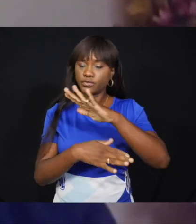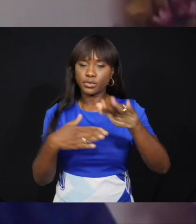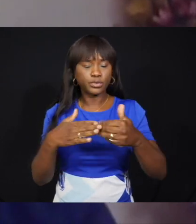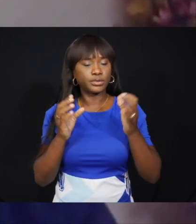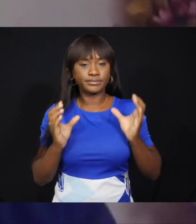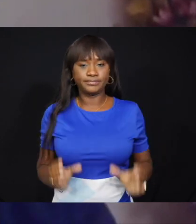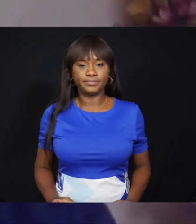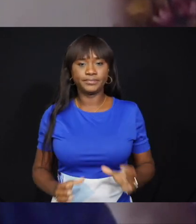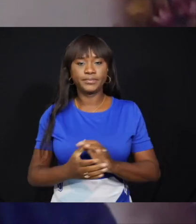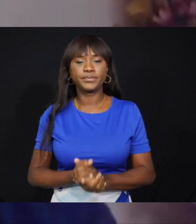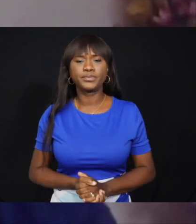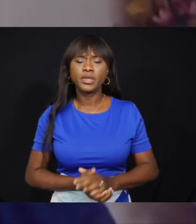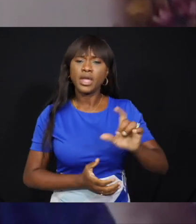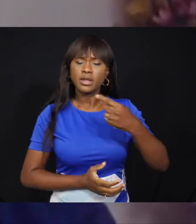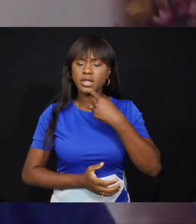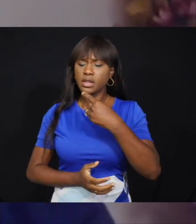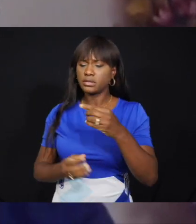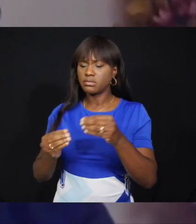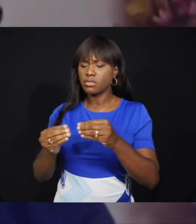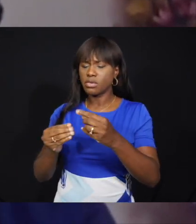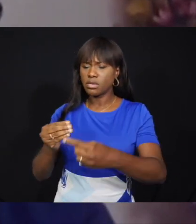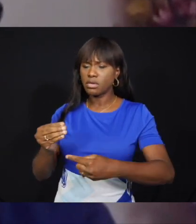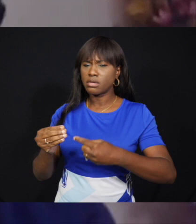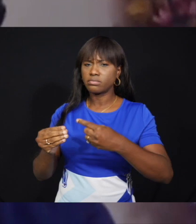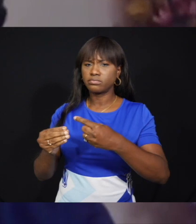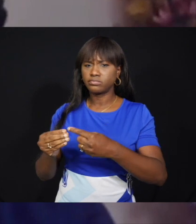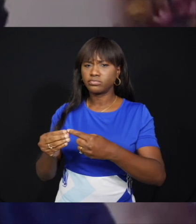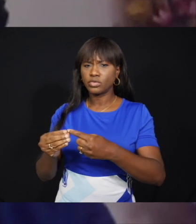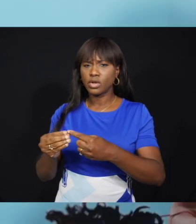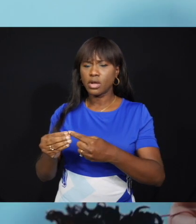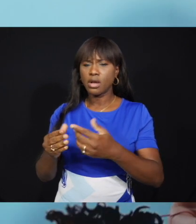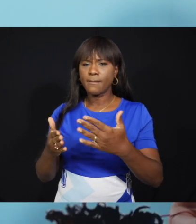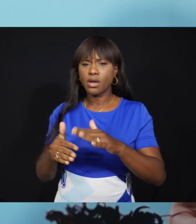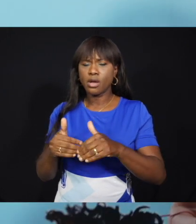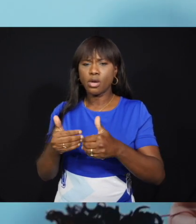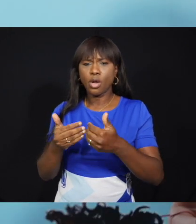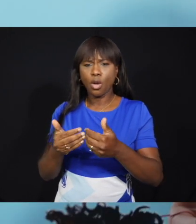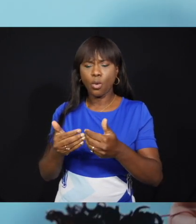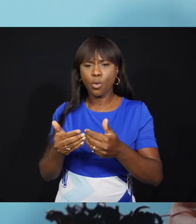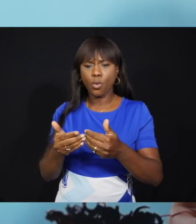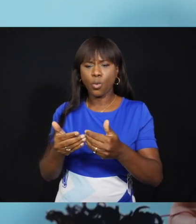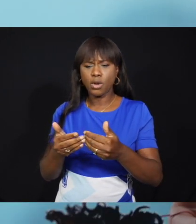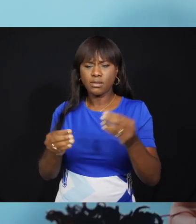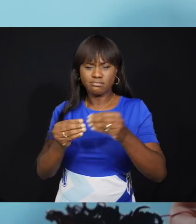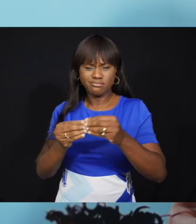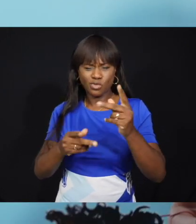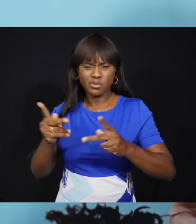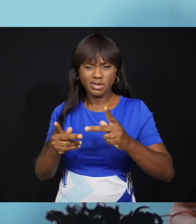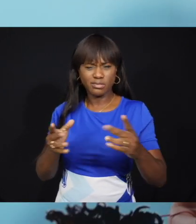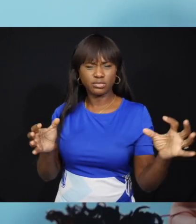are sound and secure and reliable for our citizens. Could you tell us a little bit about